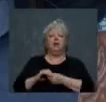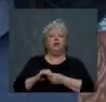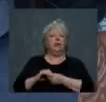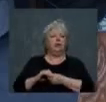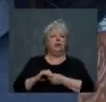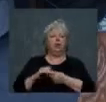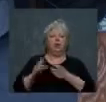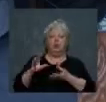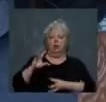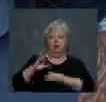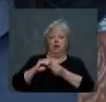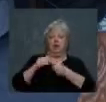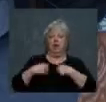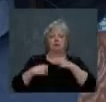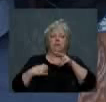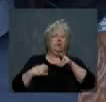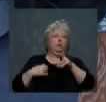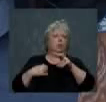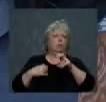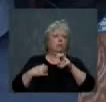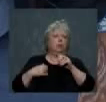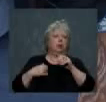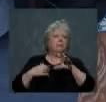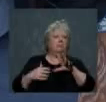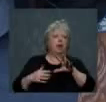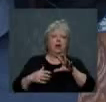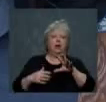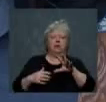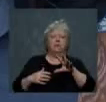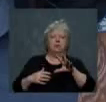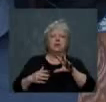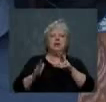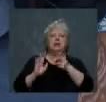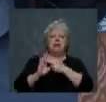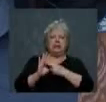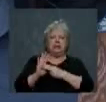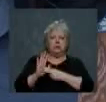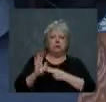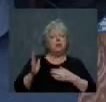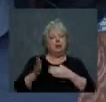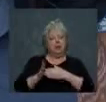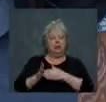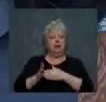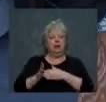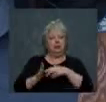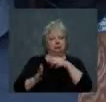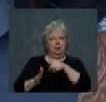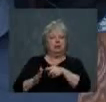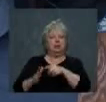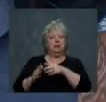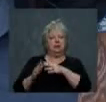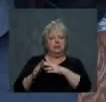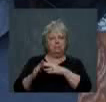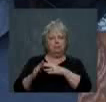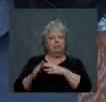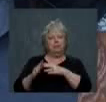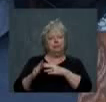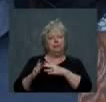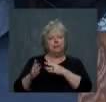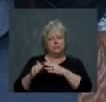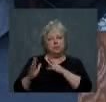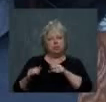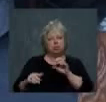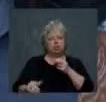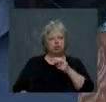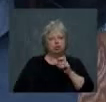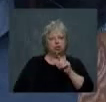for a total of 200 and I believe 5 signatures opposing this.